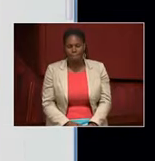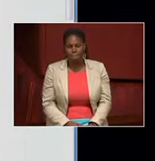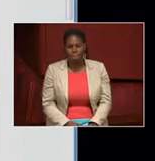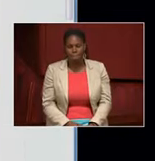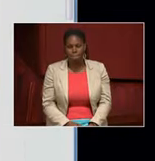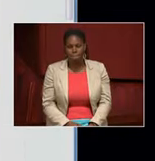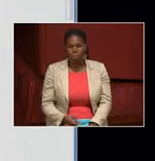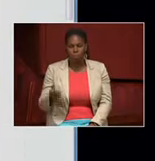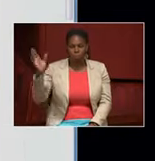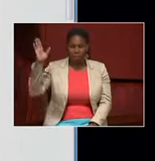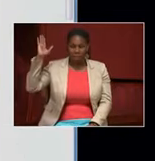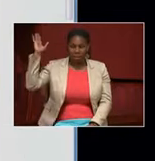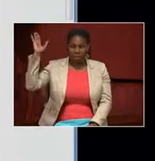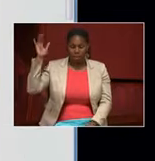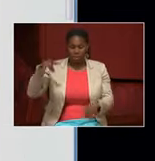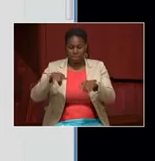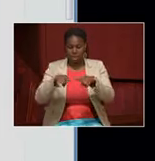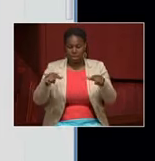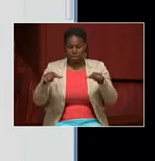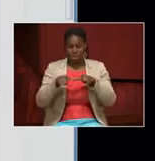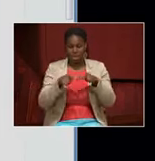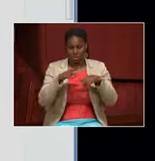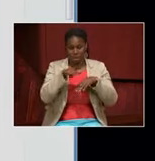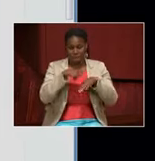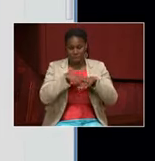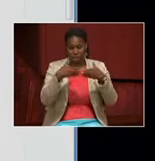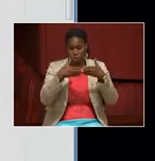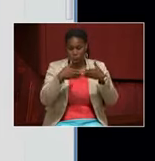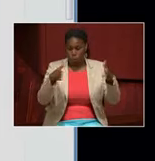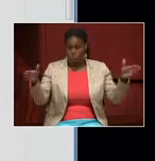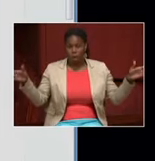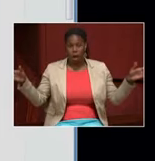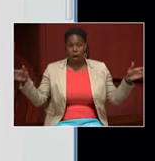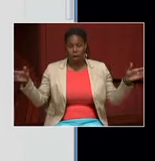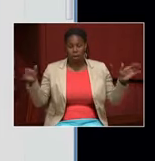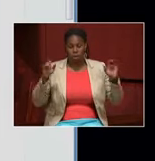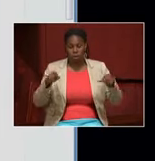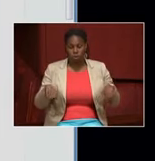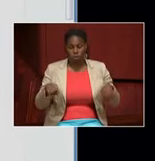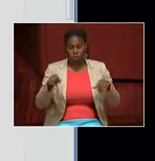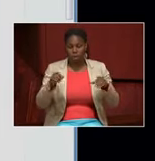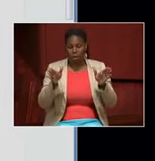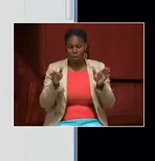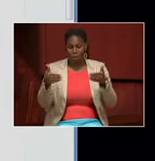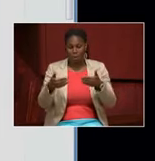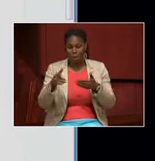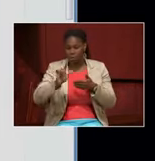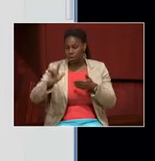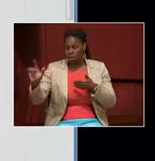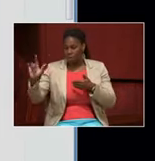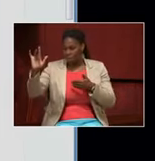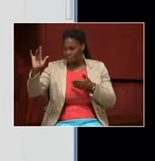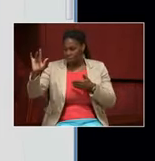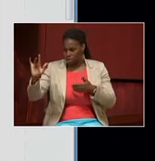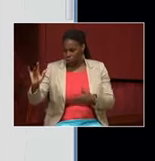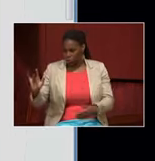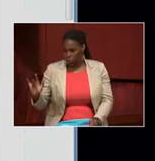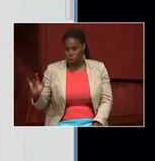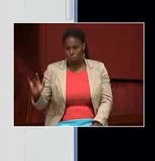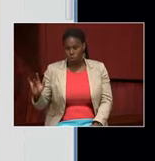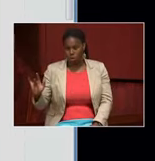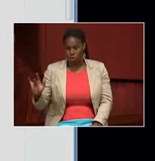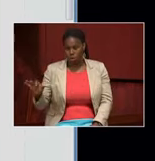Here is our locations nationwide. You can go to the box on the left and you can scroll down those